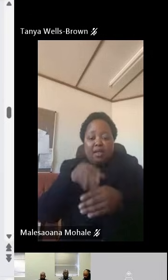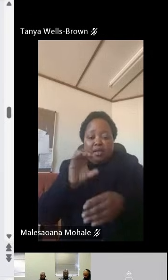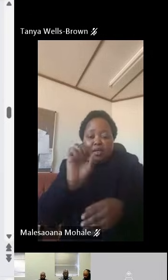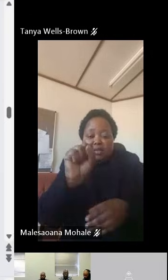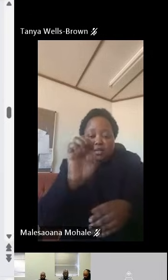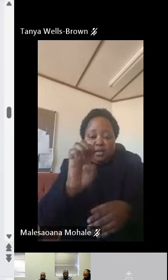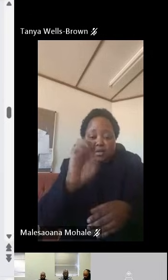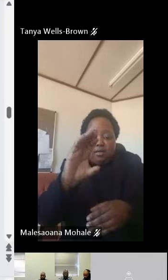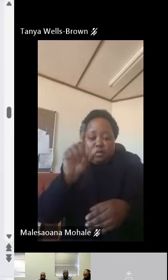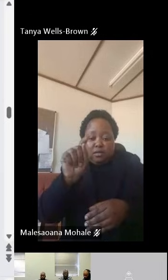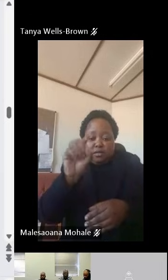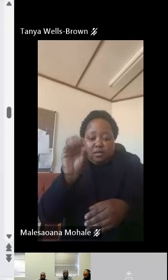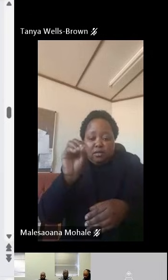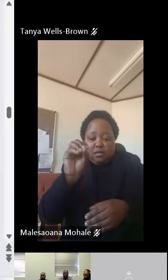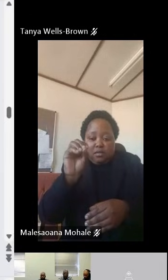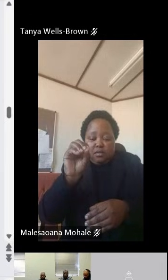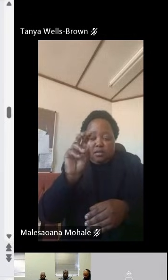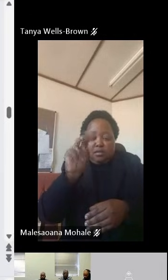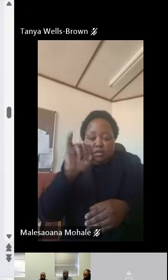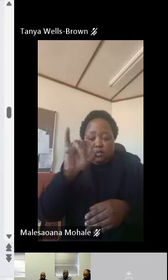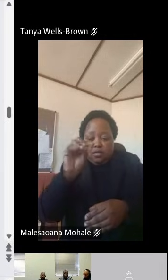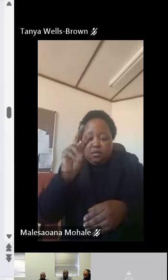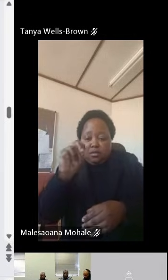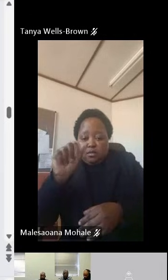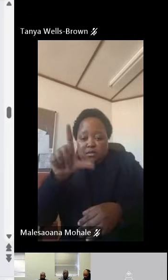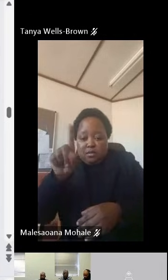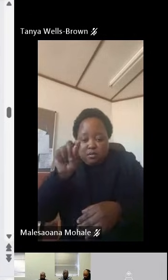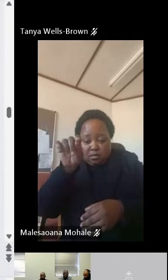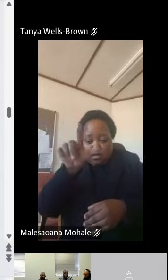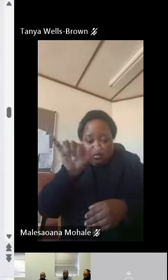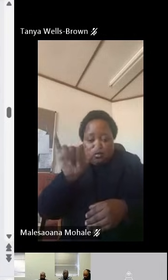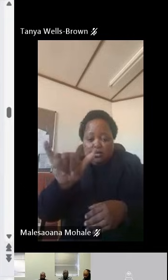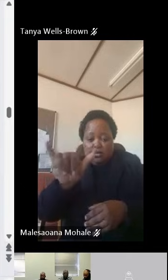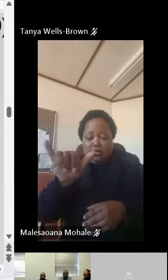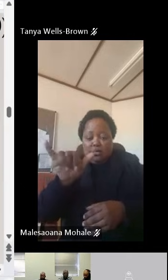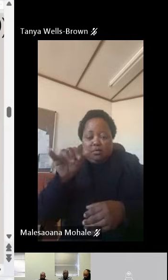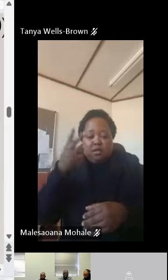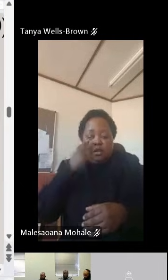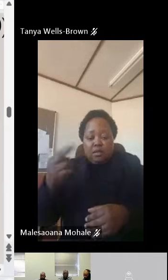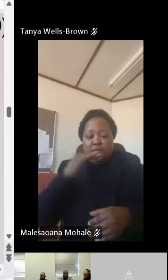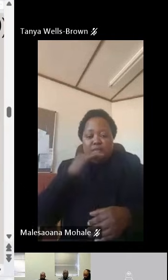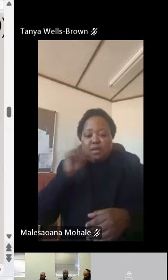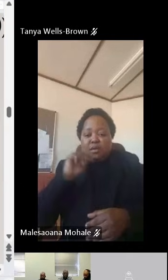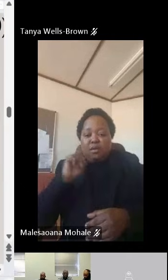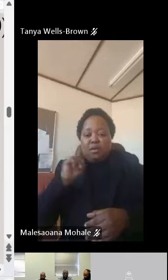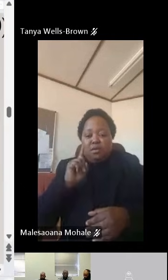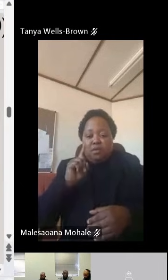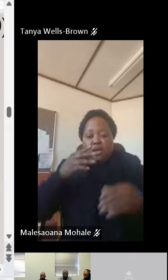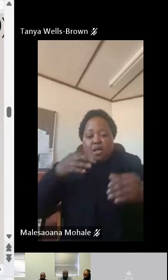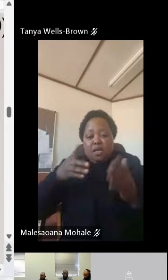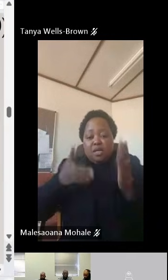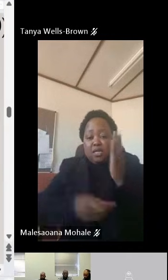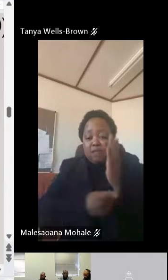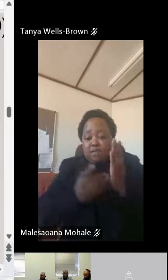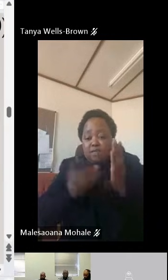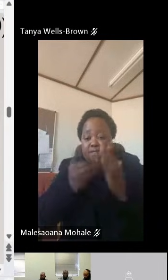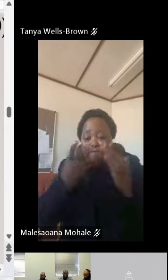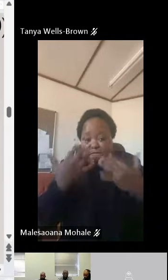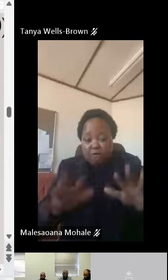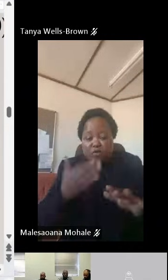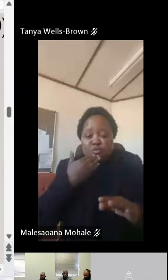is the concept that was being developed by Kimberly Crenshaw in 1989. And this